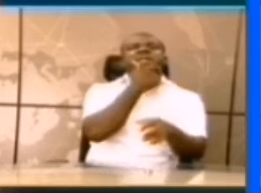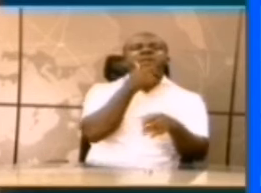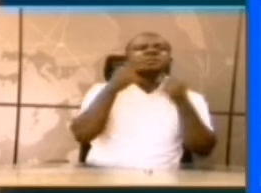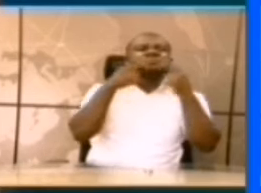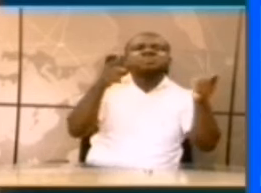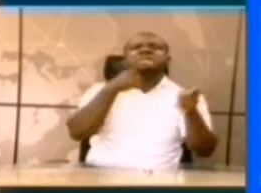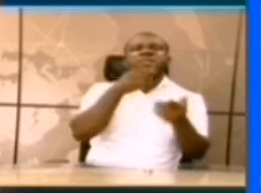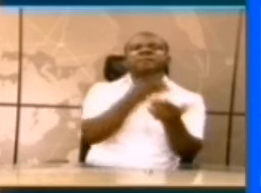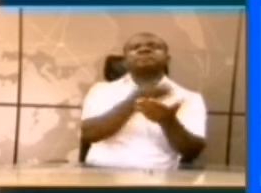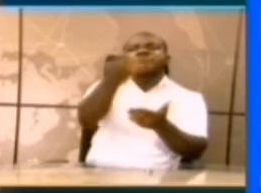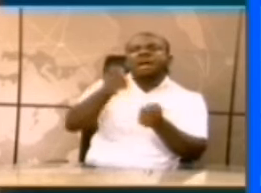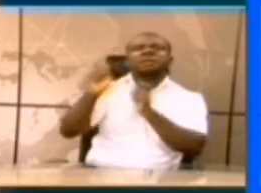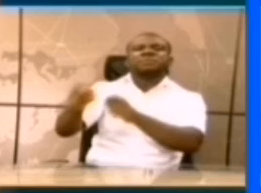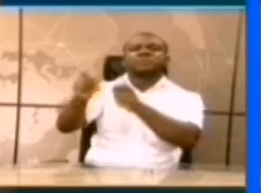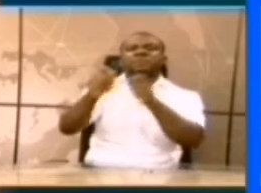Ha?